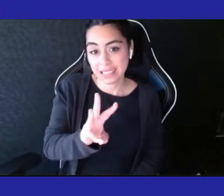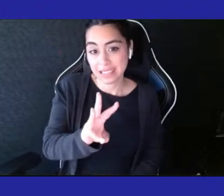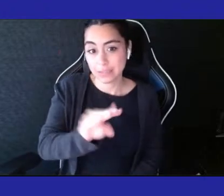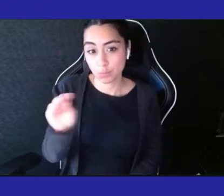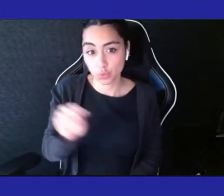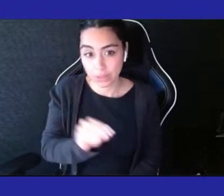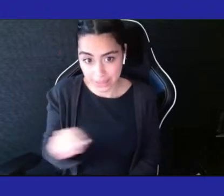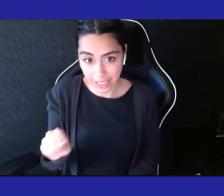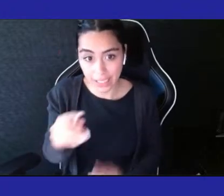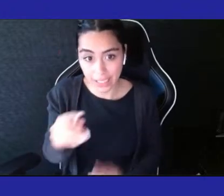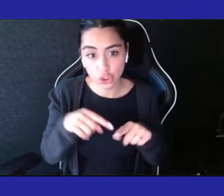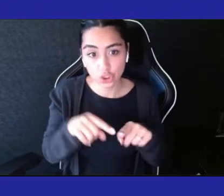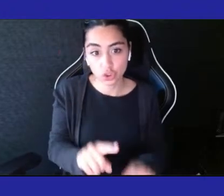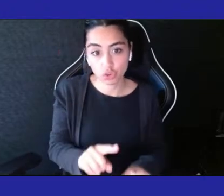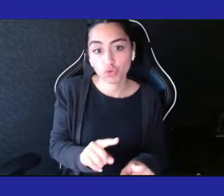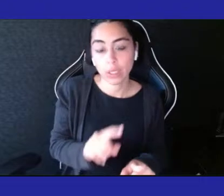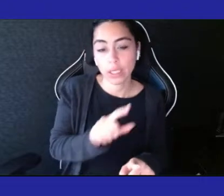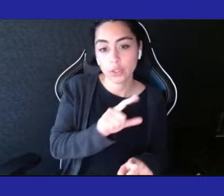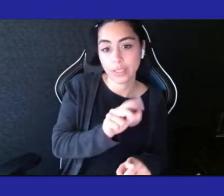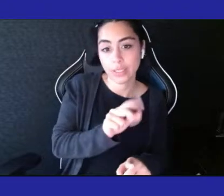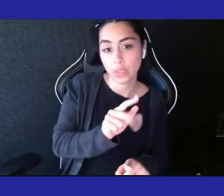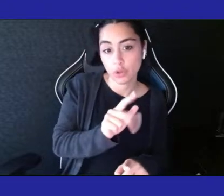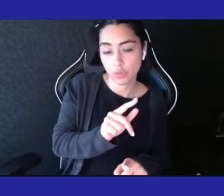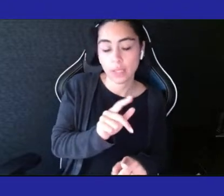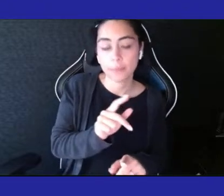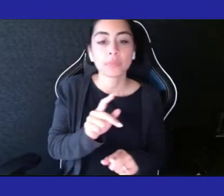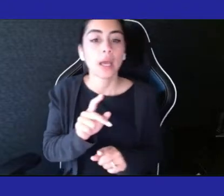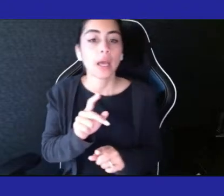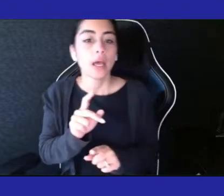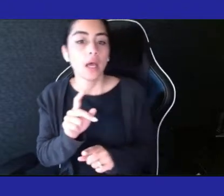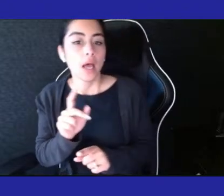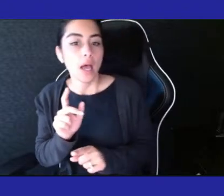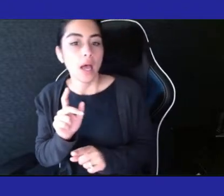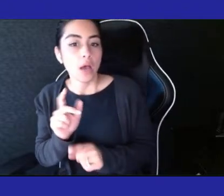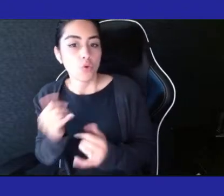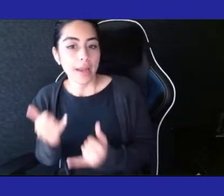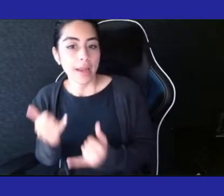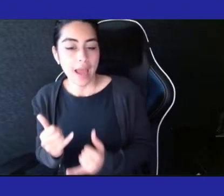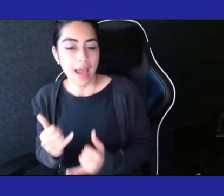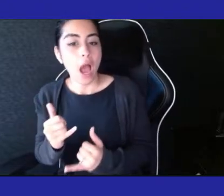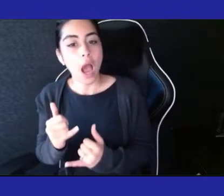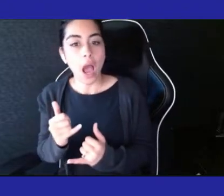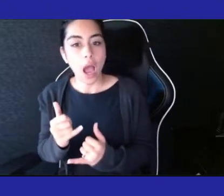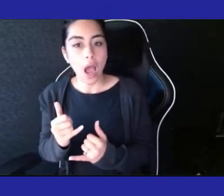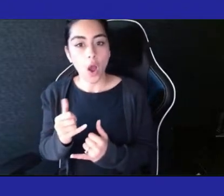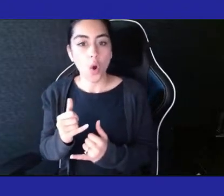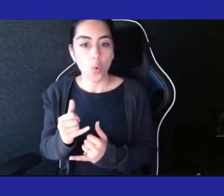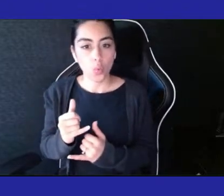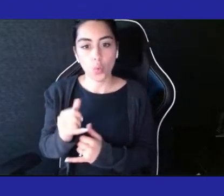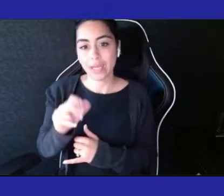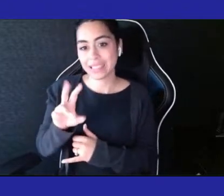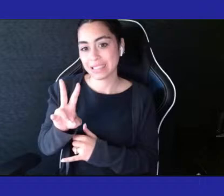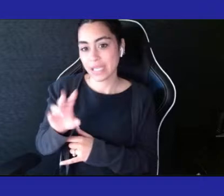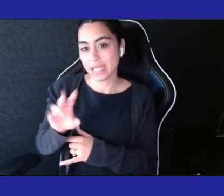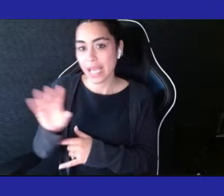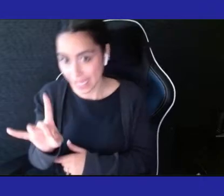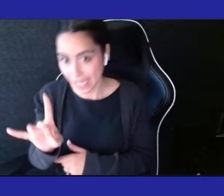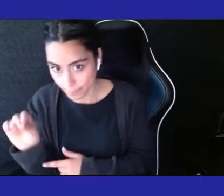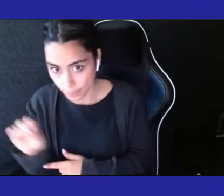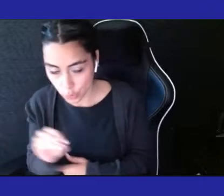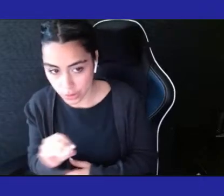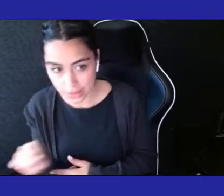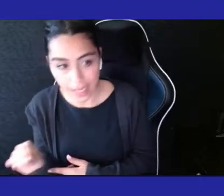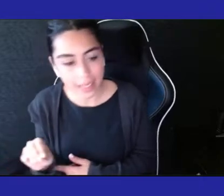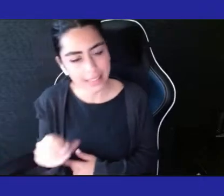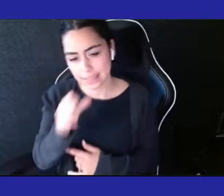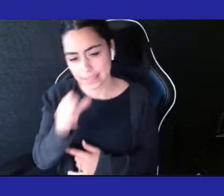not look like the numbers that we expect that when we walk through our emergency departments and see a lot of admitted patients waiting